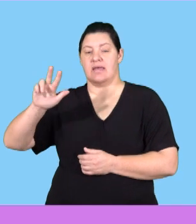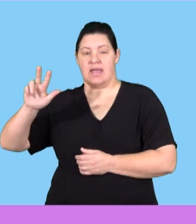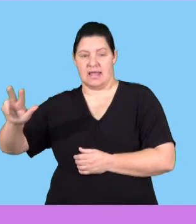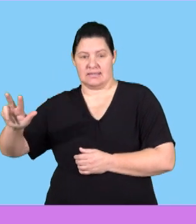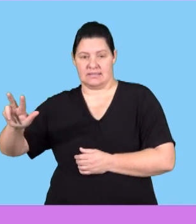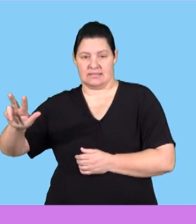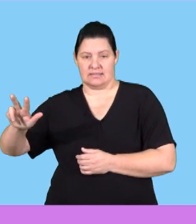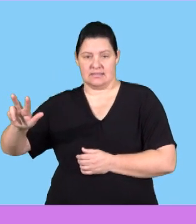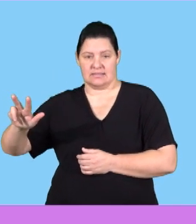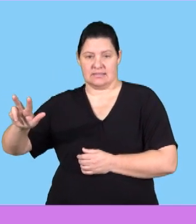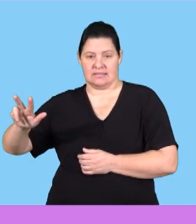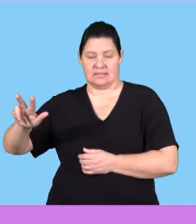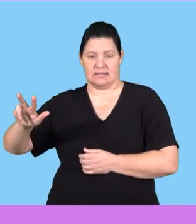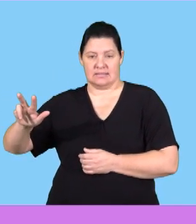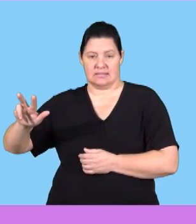33.998